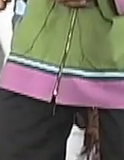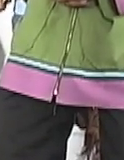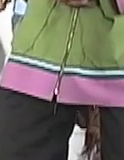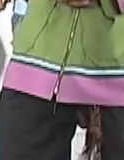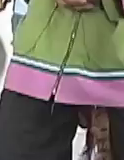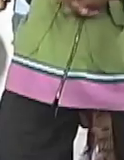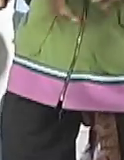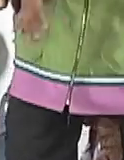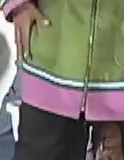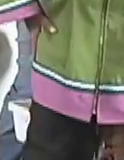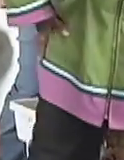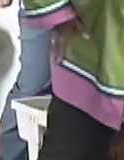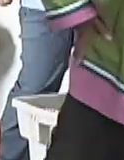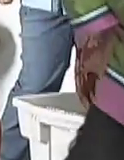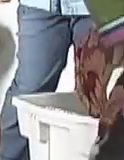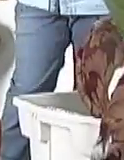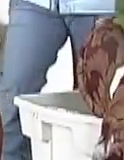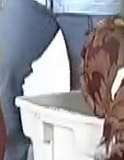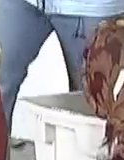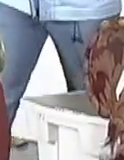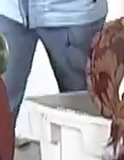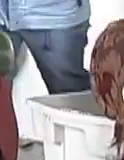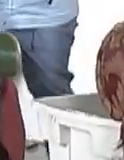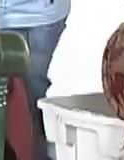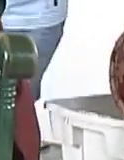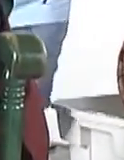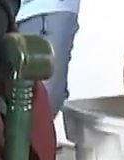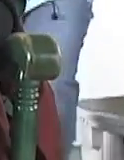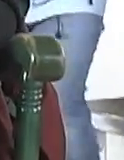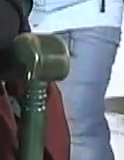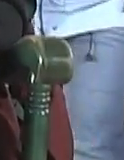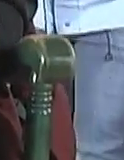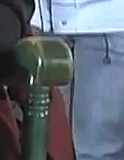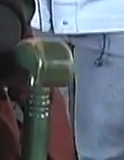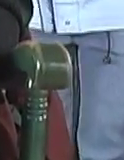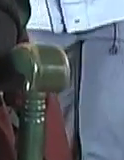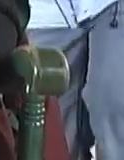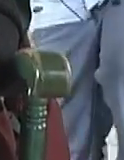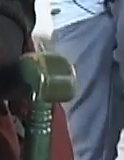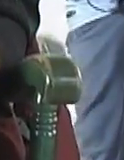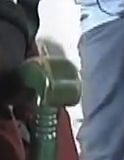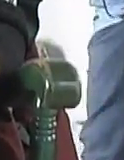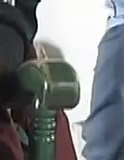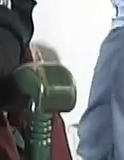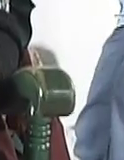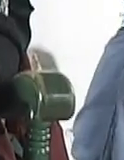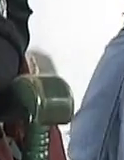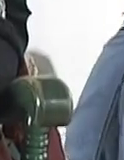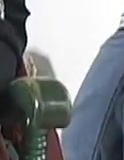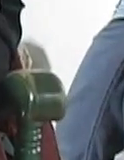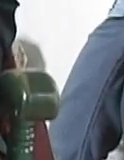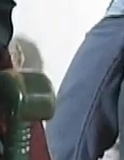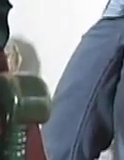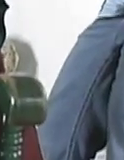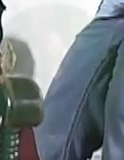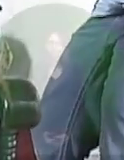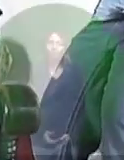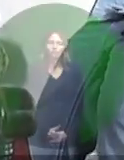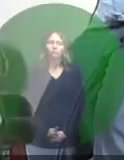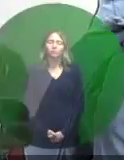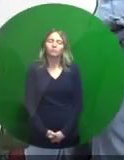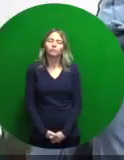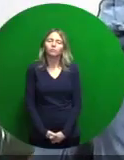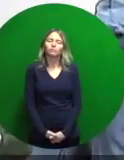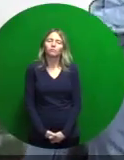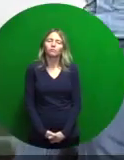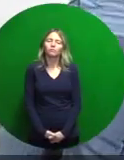ito ko sa kangit nga. Hita manita ko, hita mata ko kasi mga bigmig no kanto sakto yo kanta mata ko yelin. She